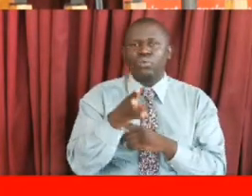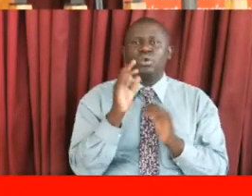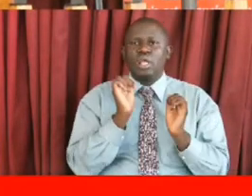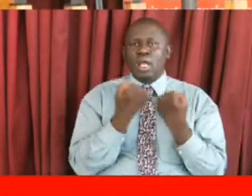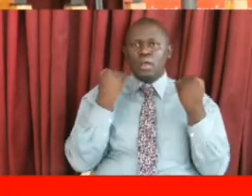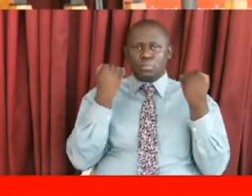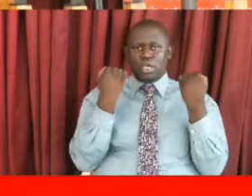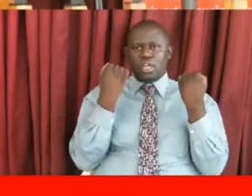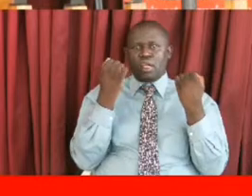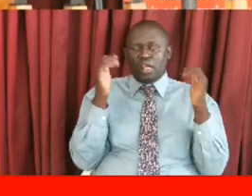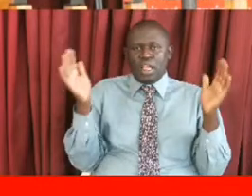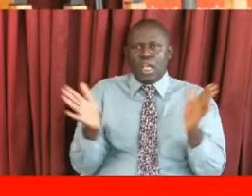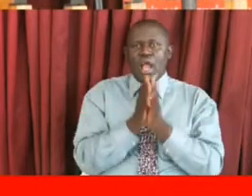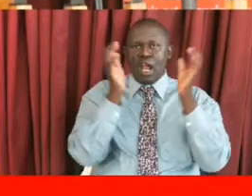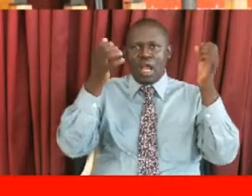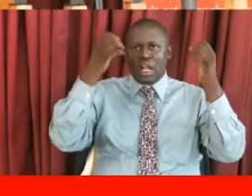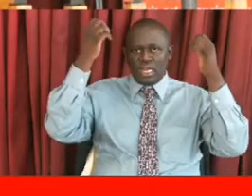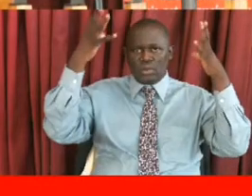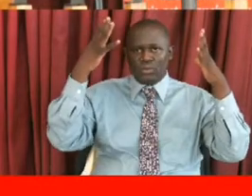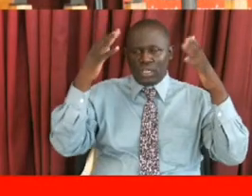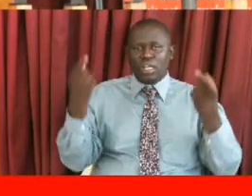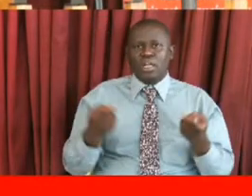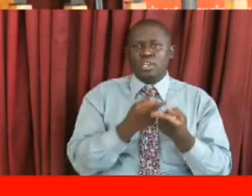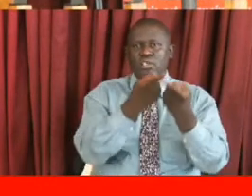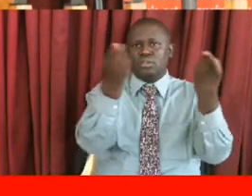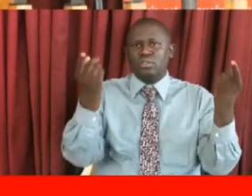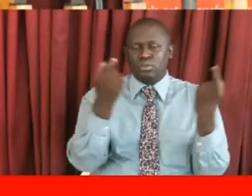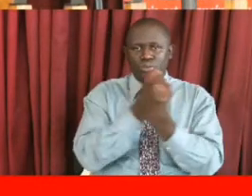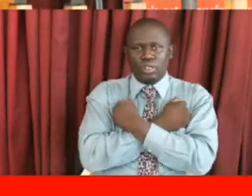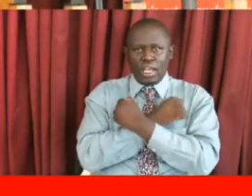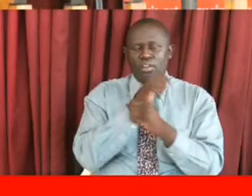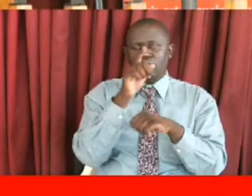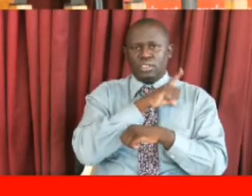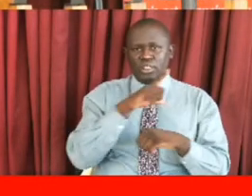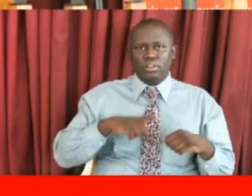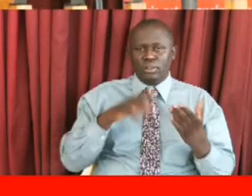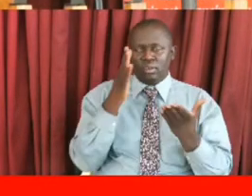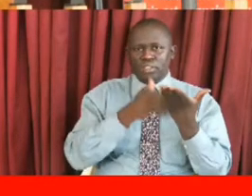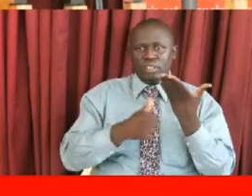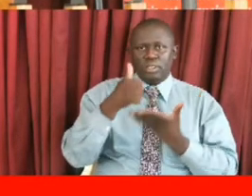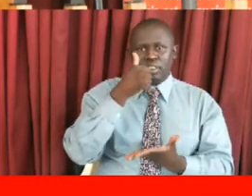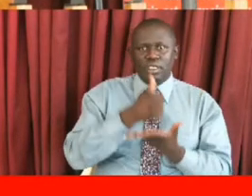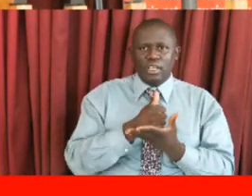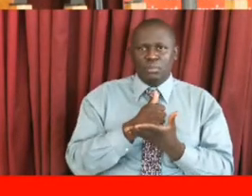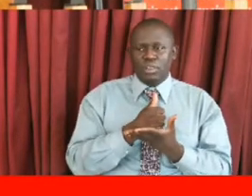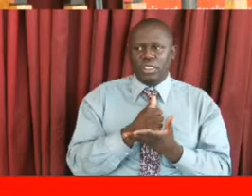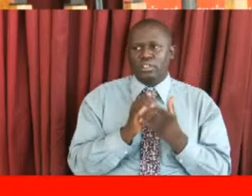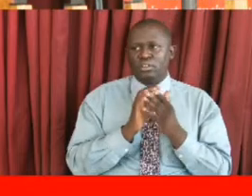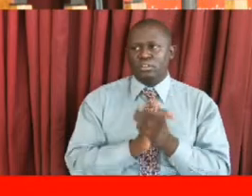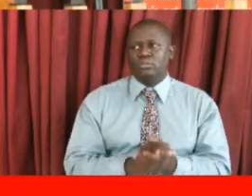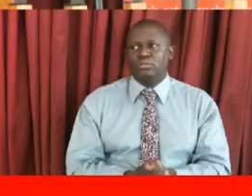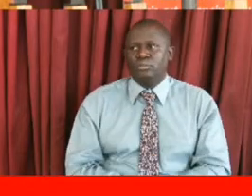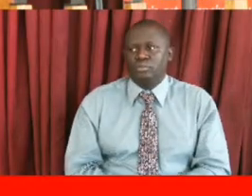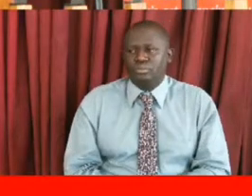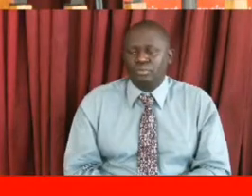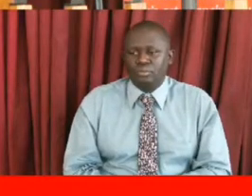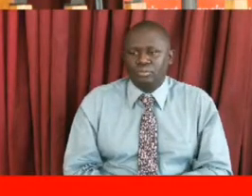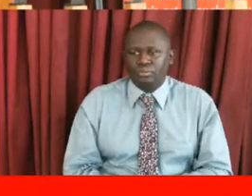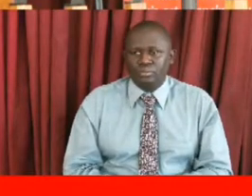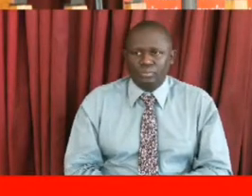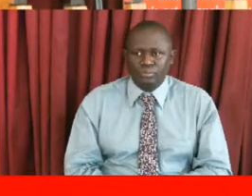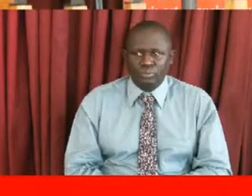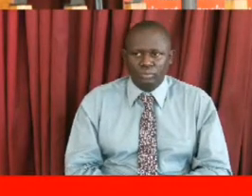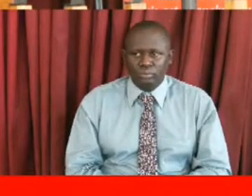Happens Hallelujah do you love the Lord amen and amen and amen hallelujah